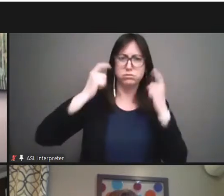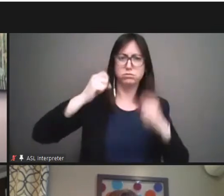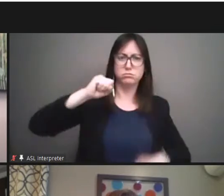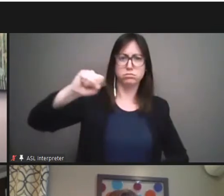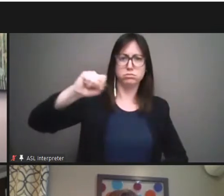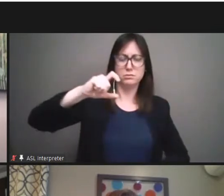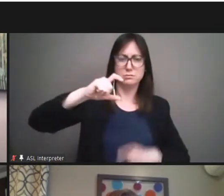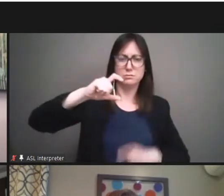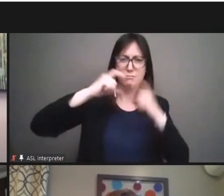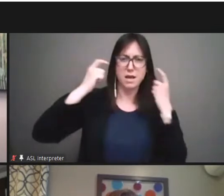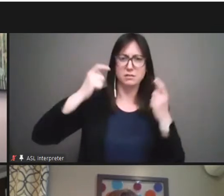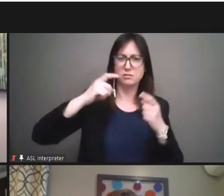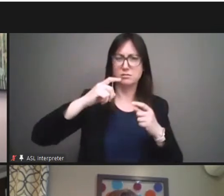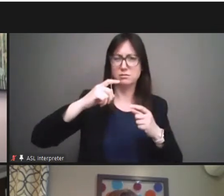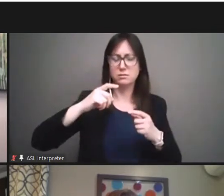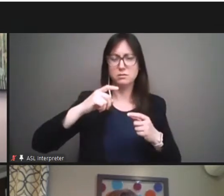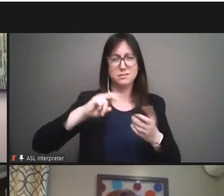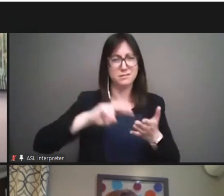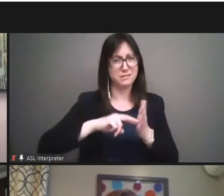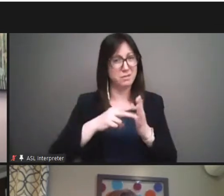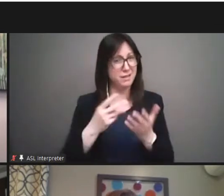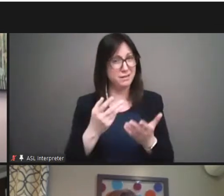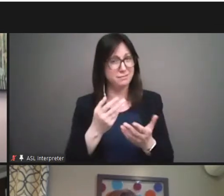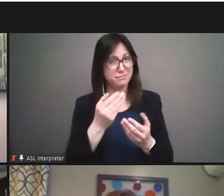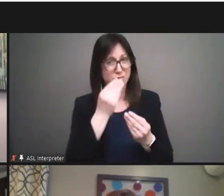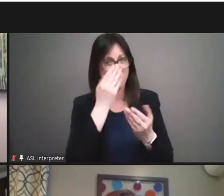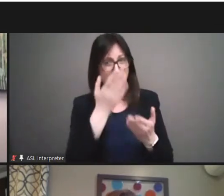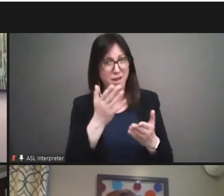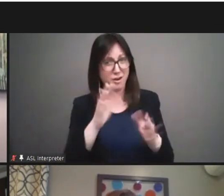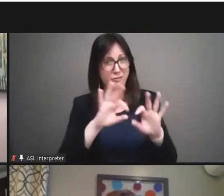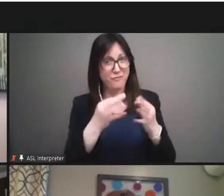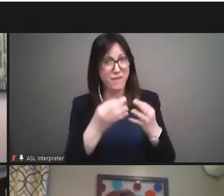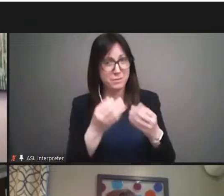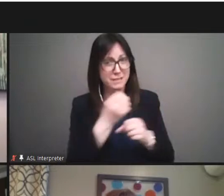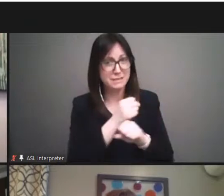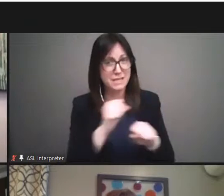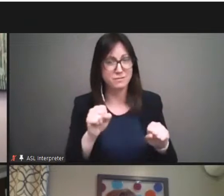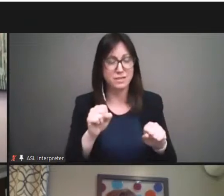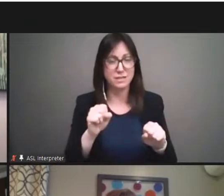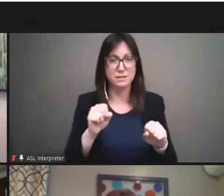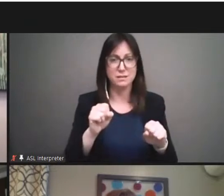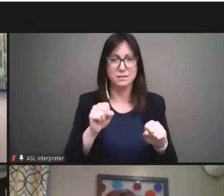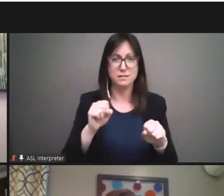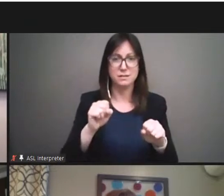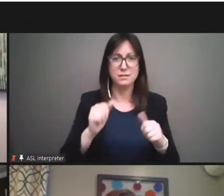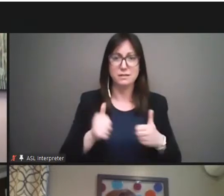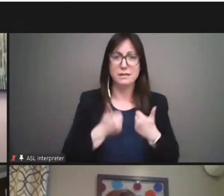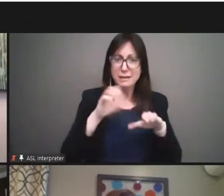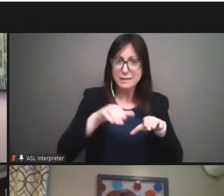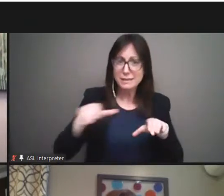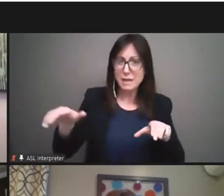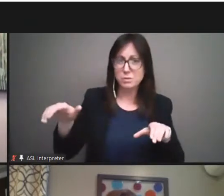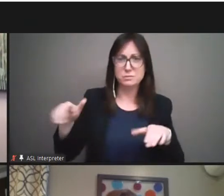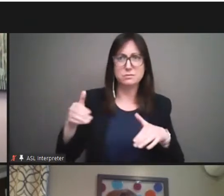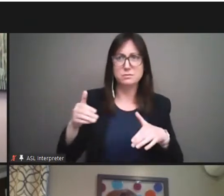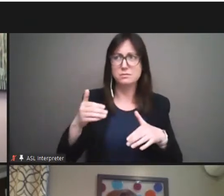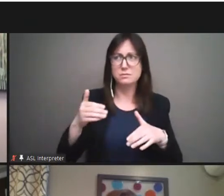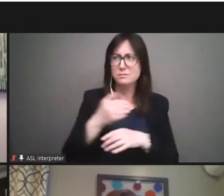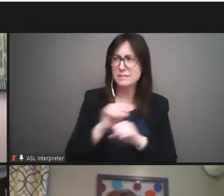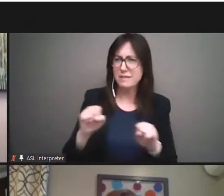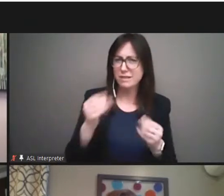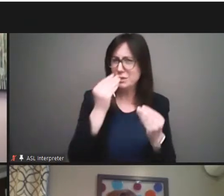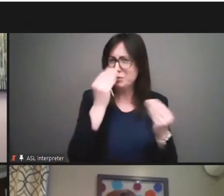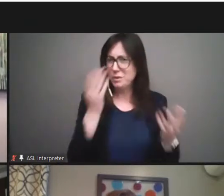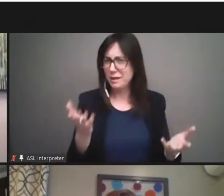their neighbors or the safety of their family members, I think to me was really astounding. But that again links me back to the idea